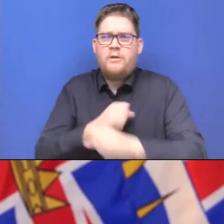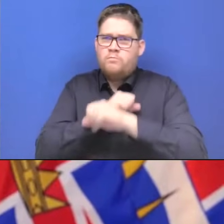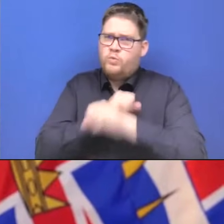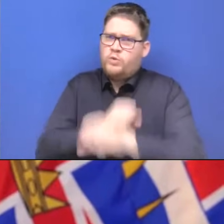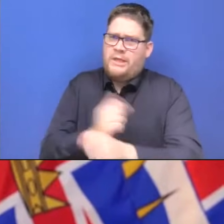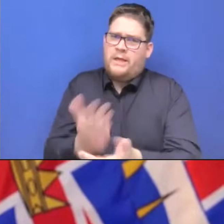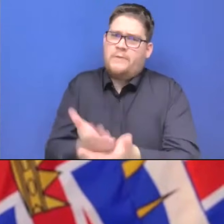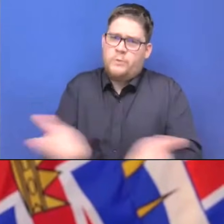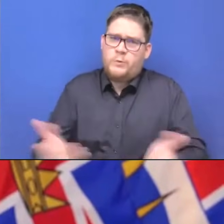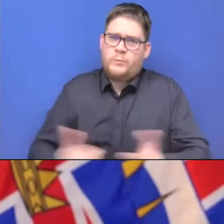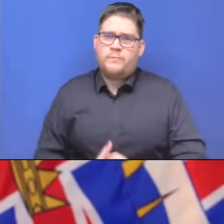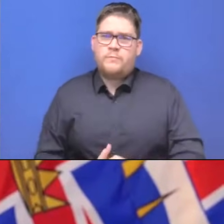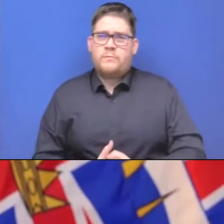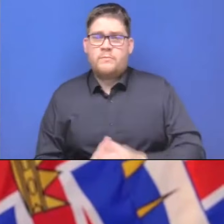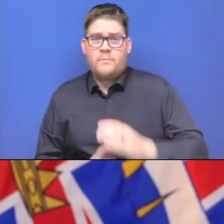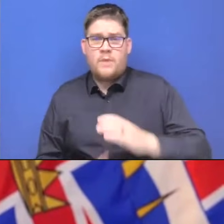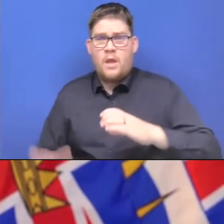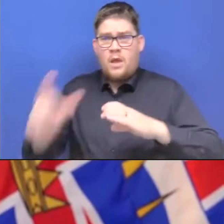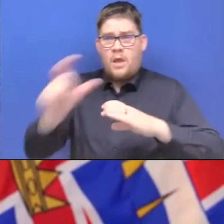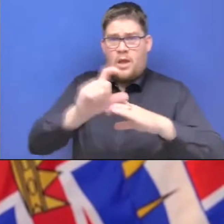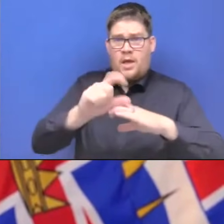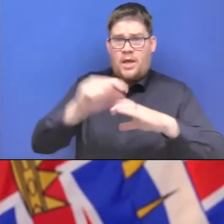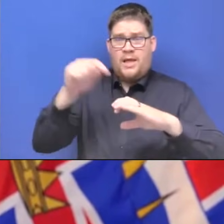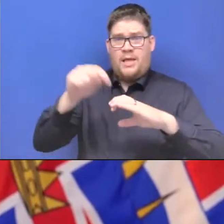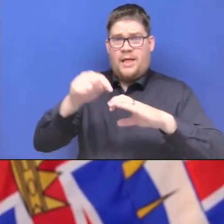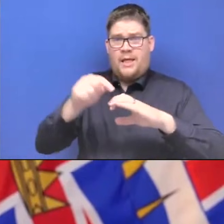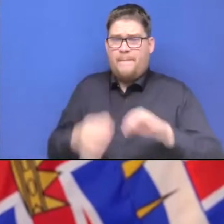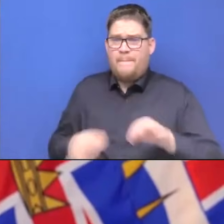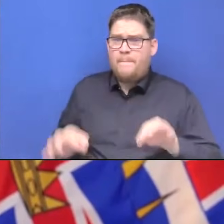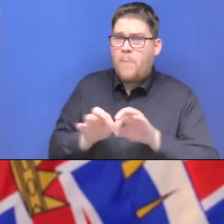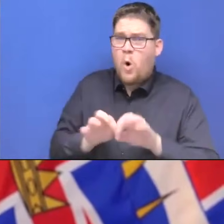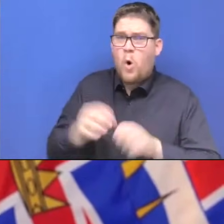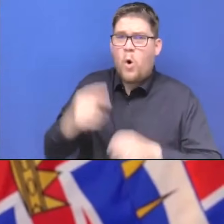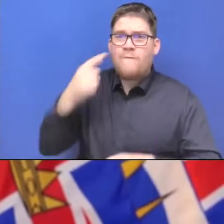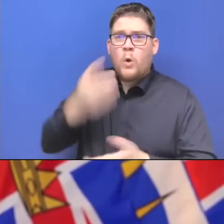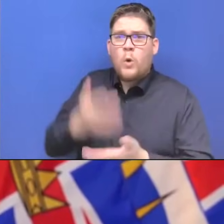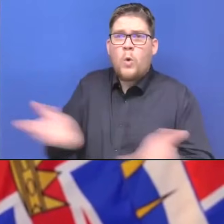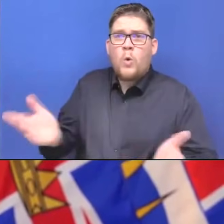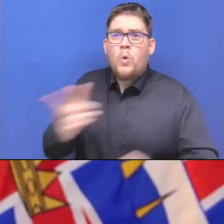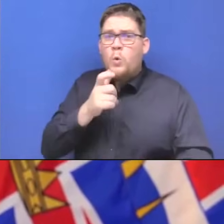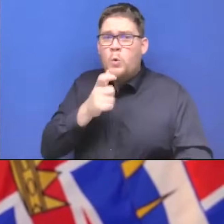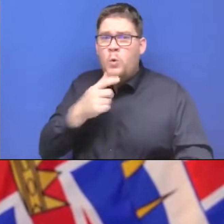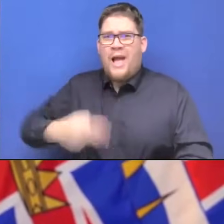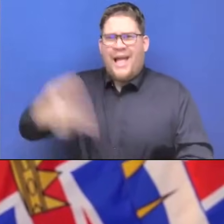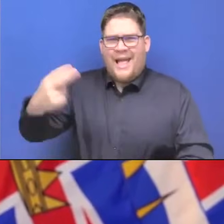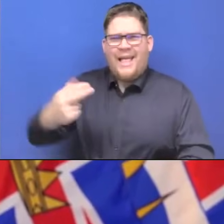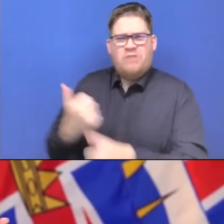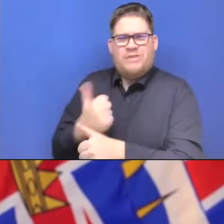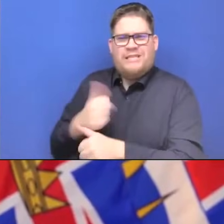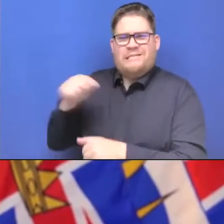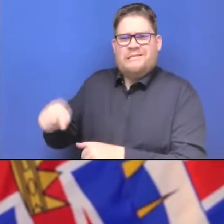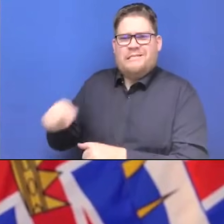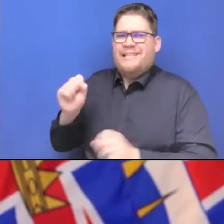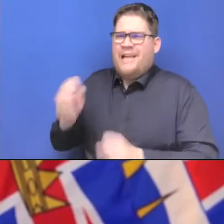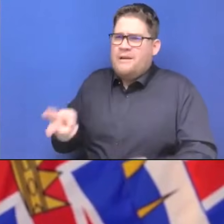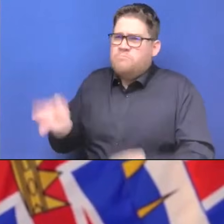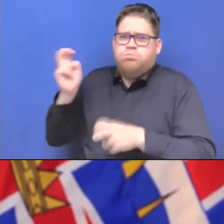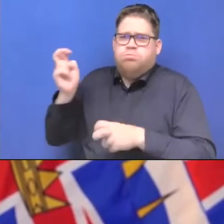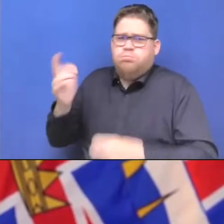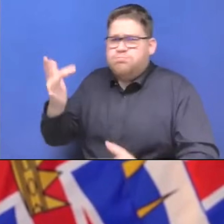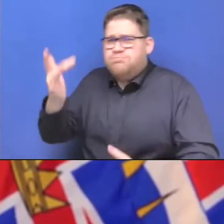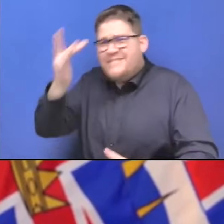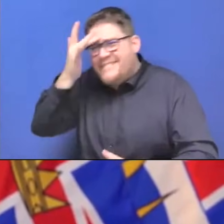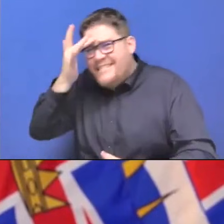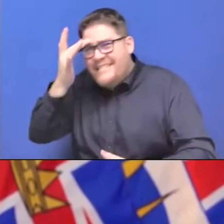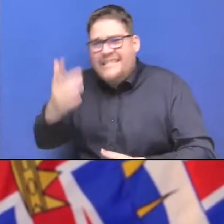booster doses will be an important role, particularly for those who are most at risk of severe illness and who were at risk